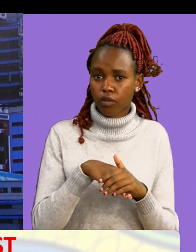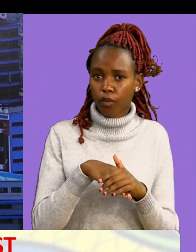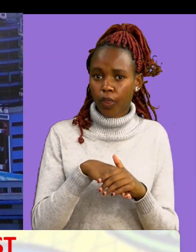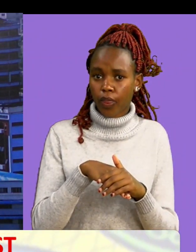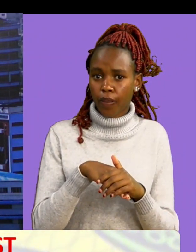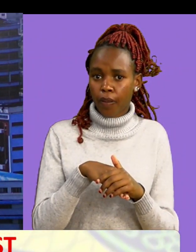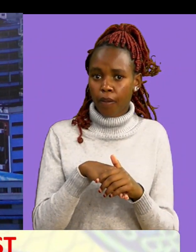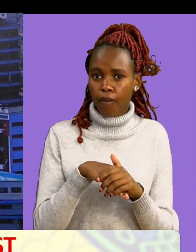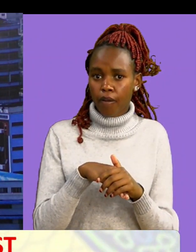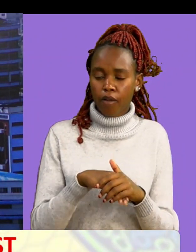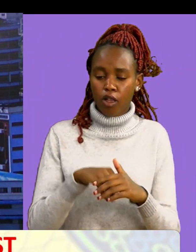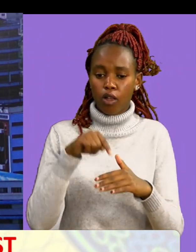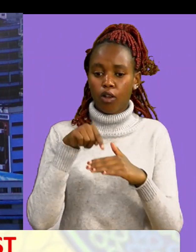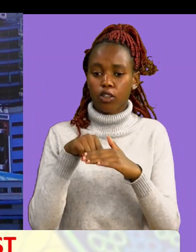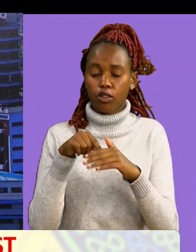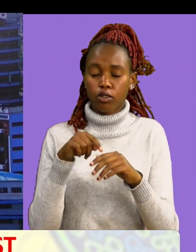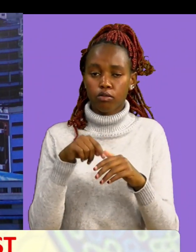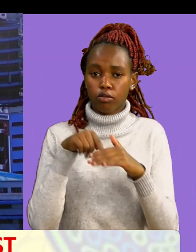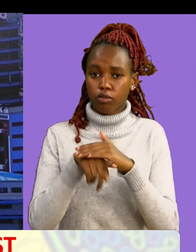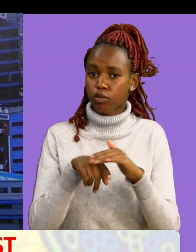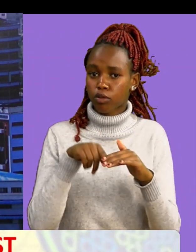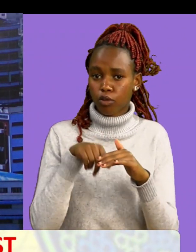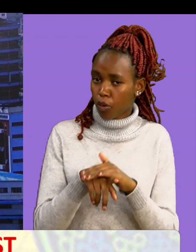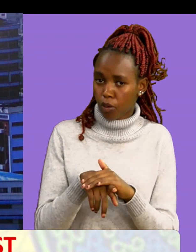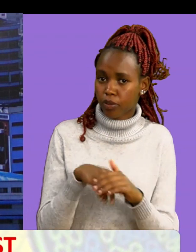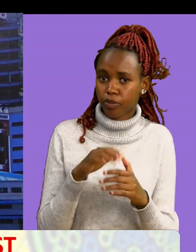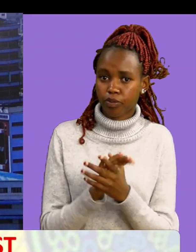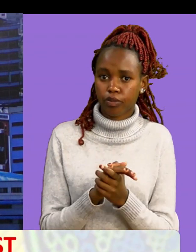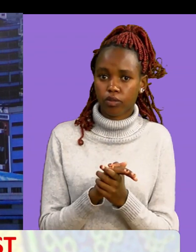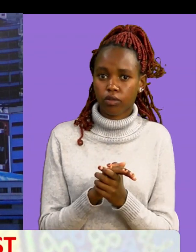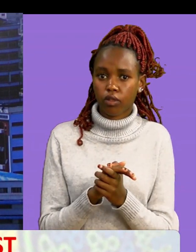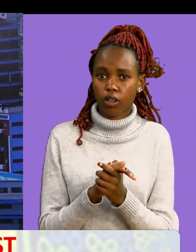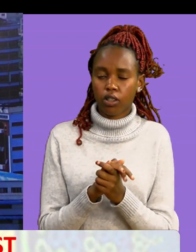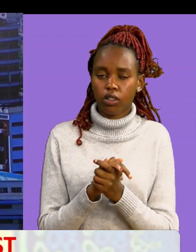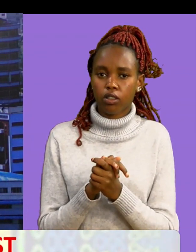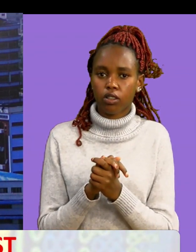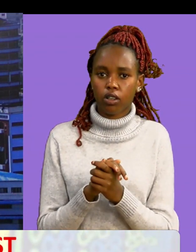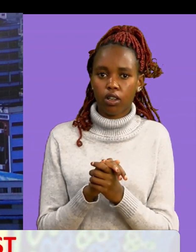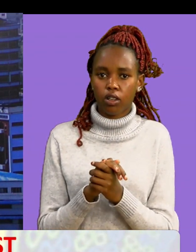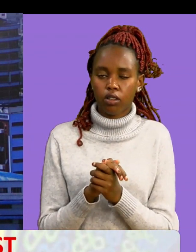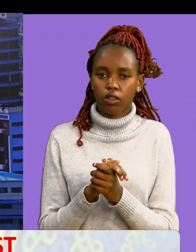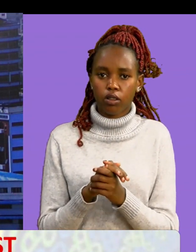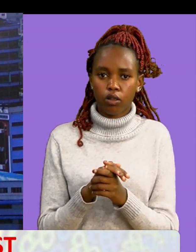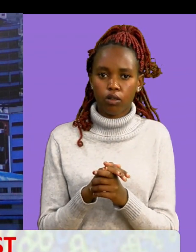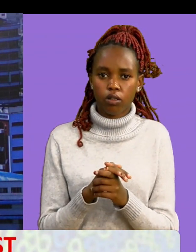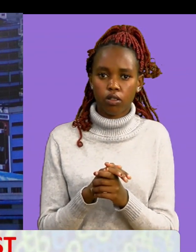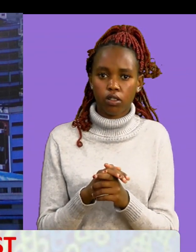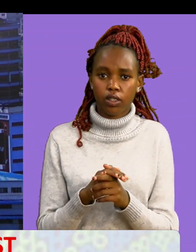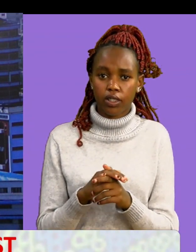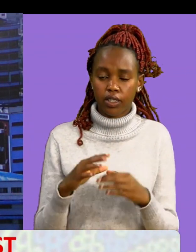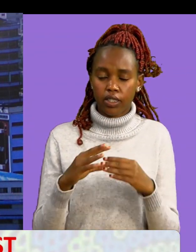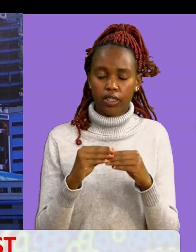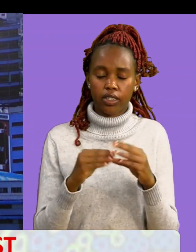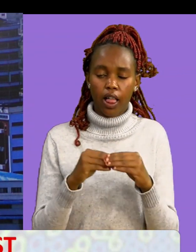left, right and center, skills, unatoka, unafanya nini, unachengwa. So it's all about having having one, creating that